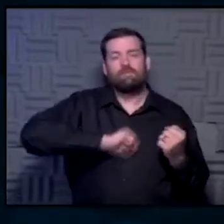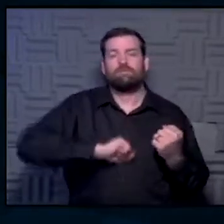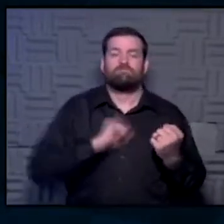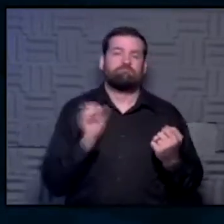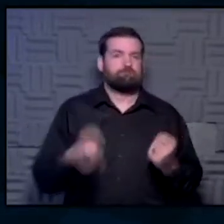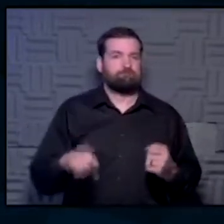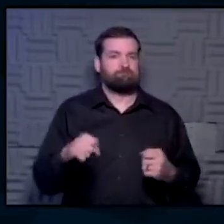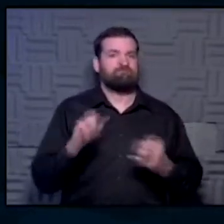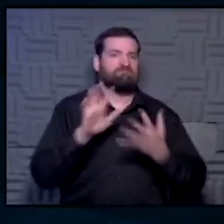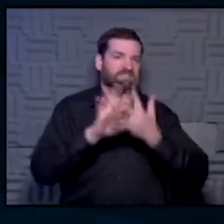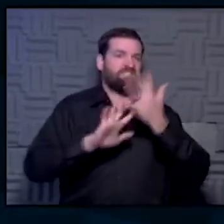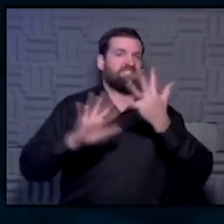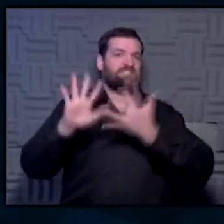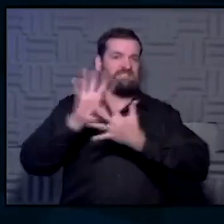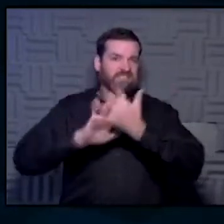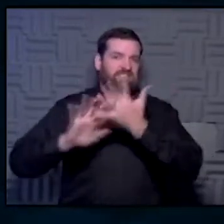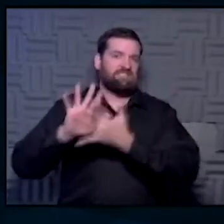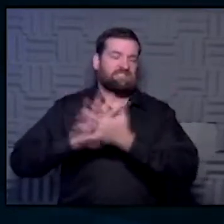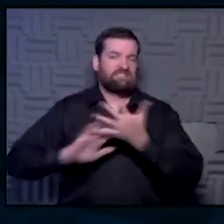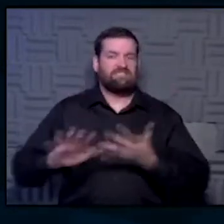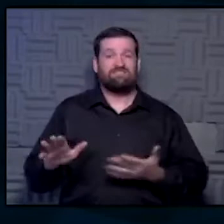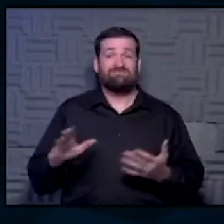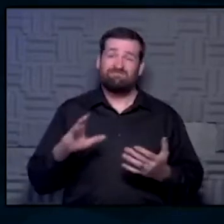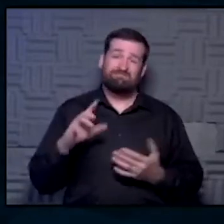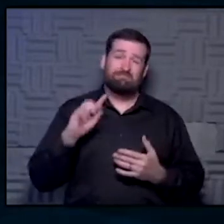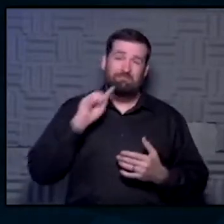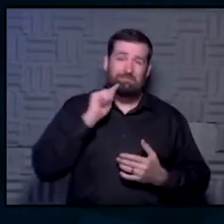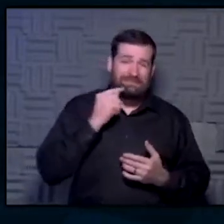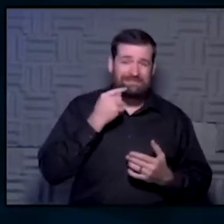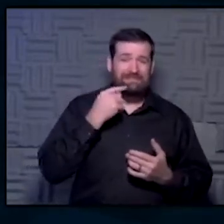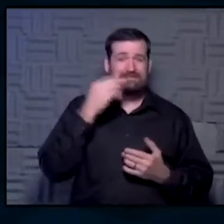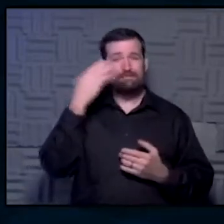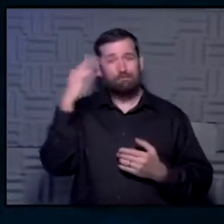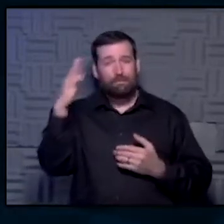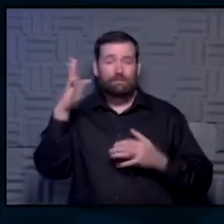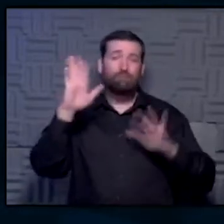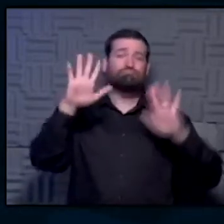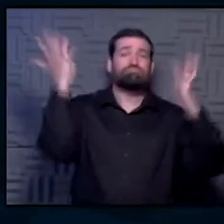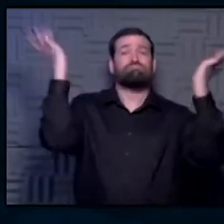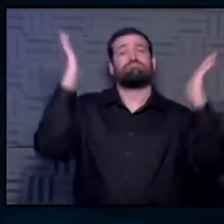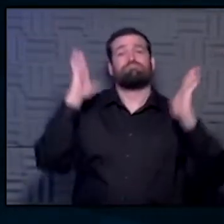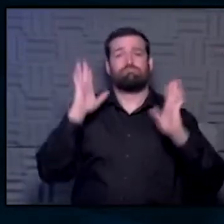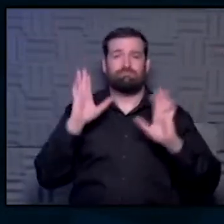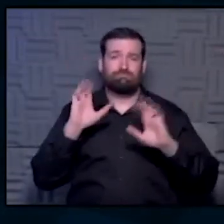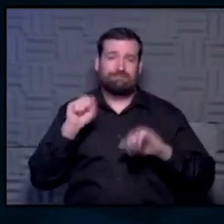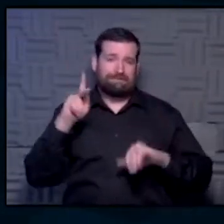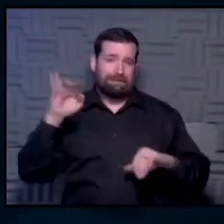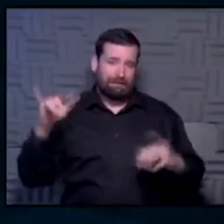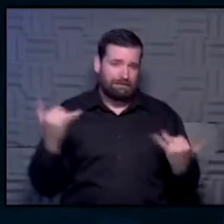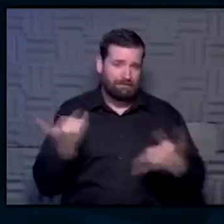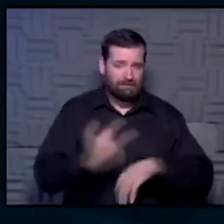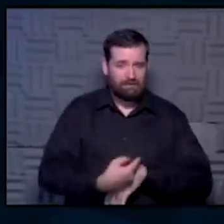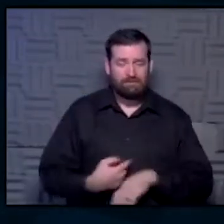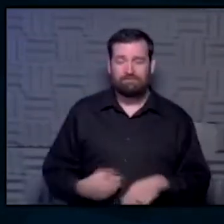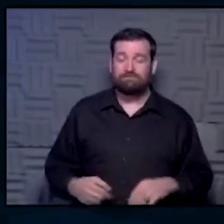definitely hazy out here. Missed kind of our blue, shiny sky today. You bet. So we'll hope a few days. I guess they have